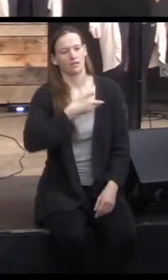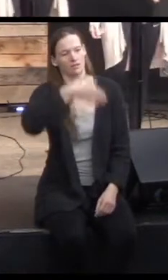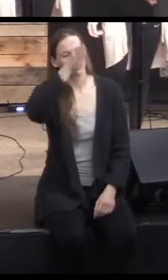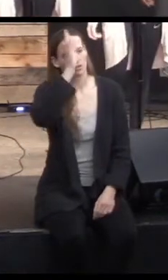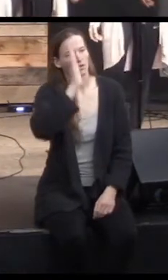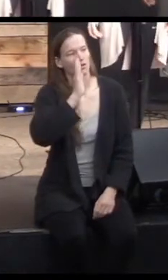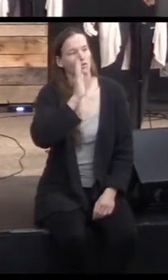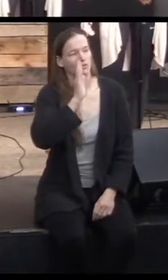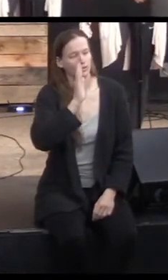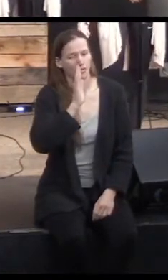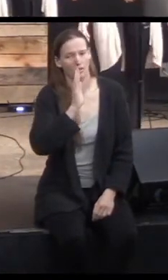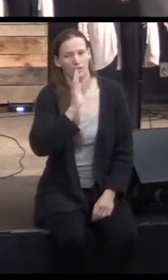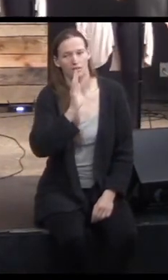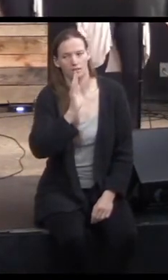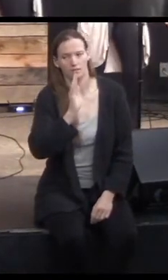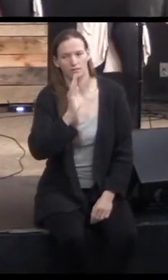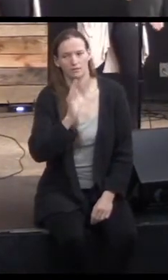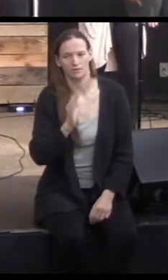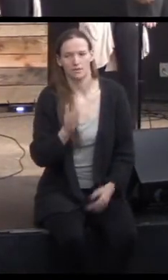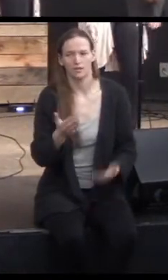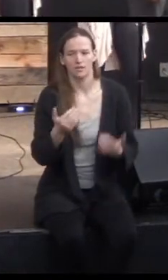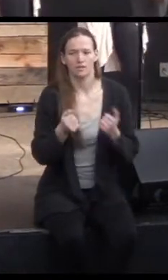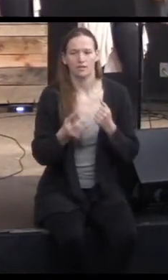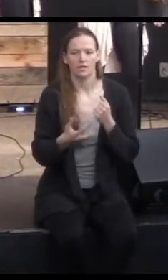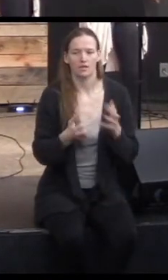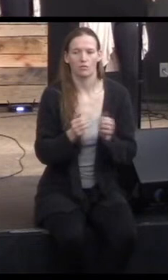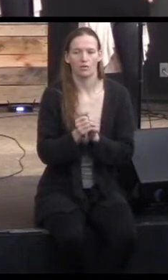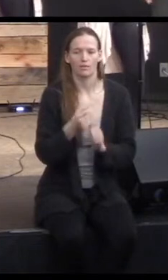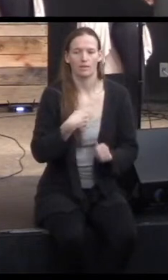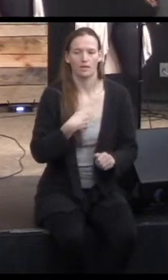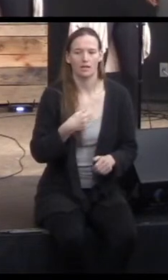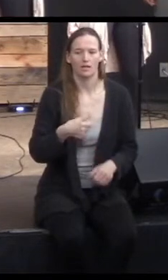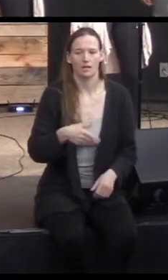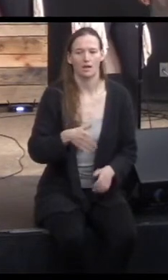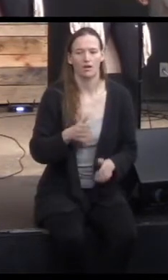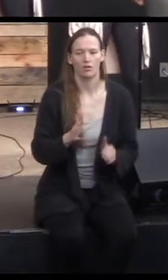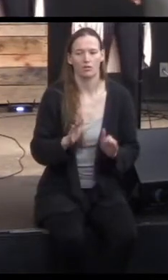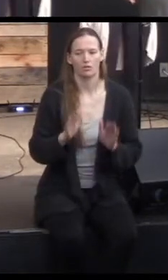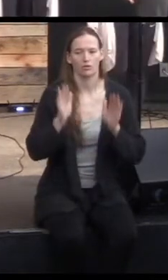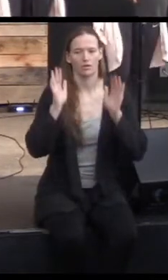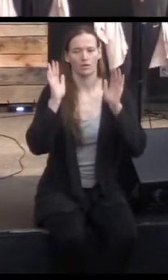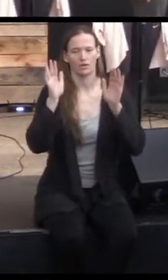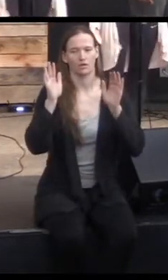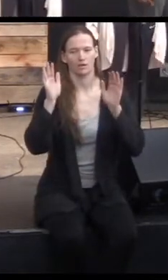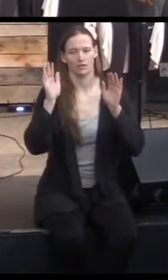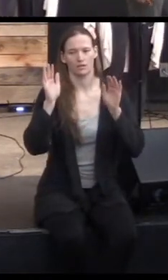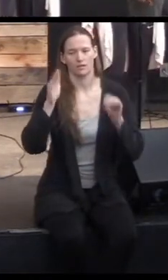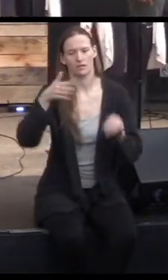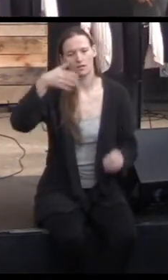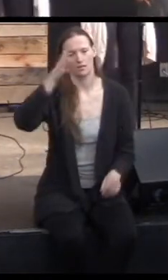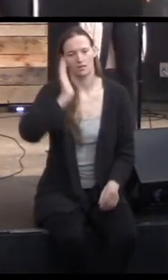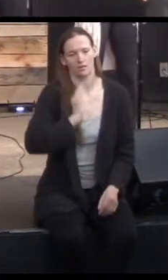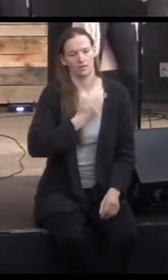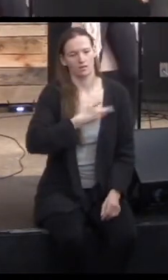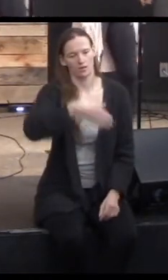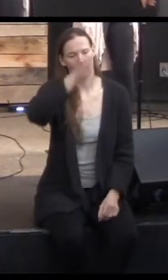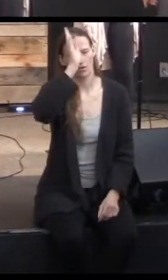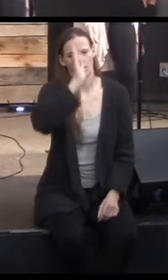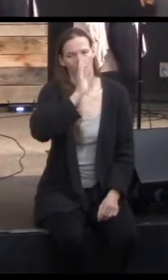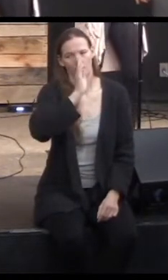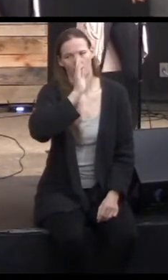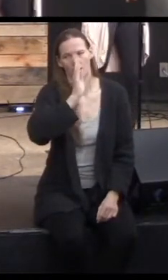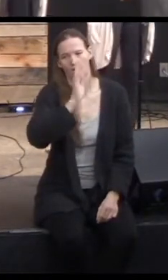great is our God? Sing with me, how great